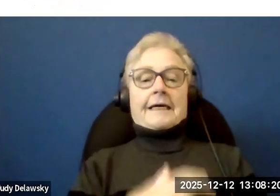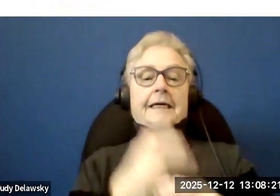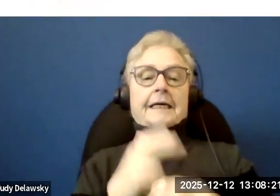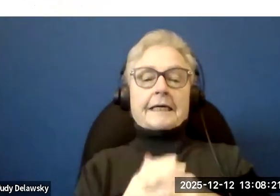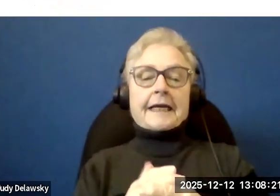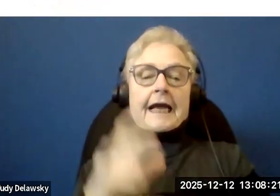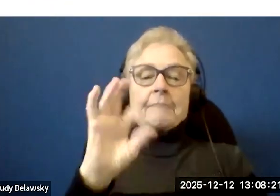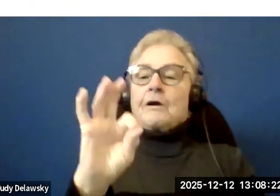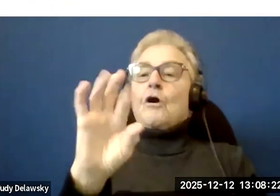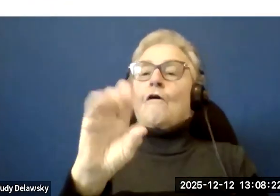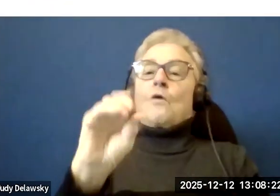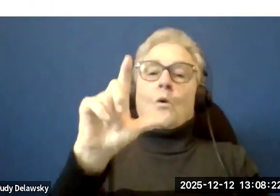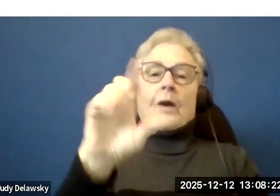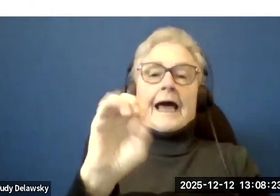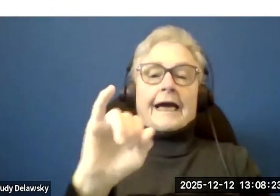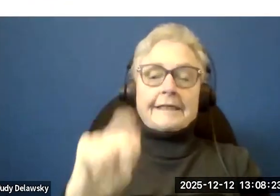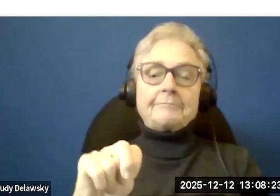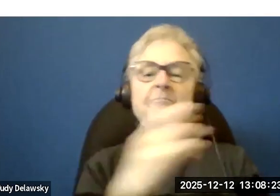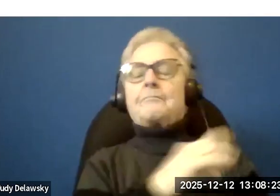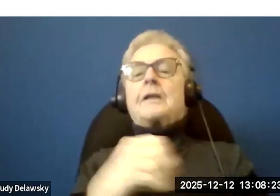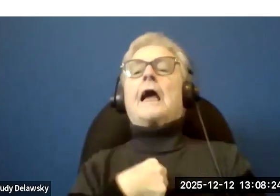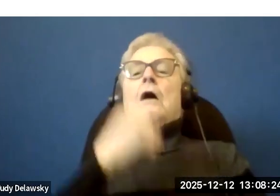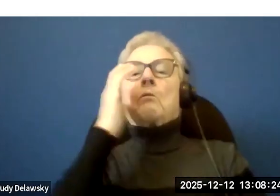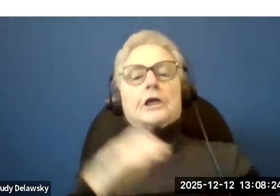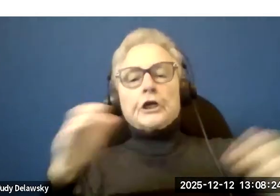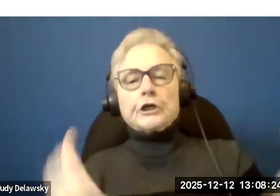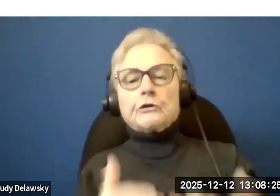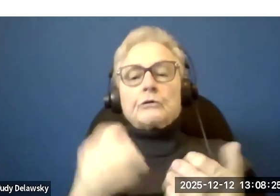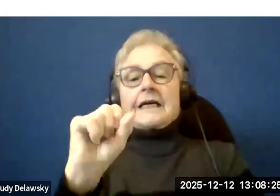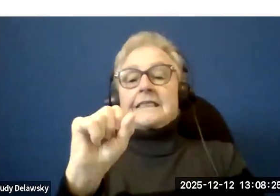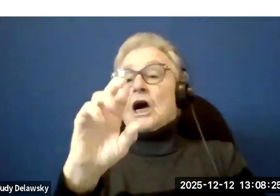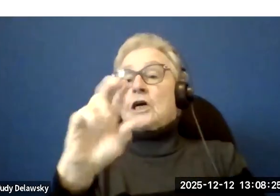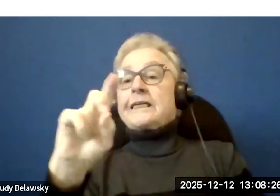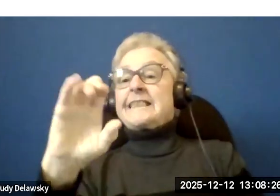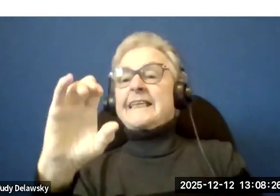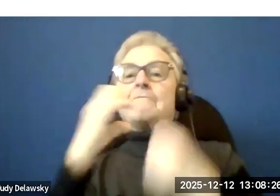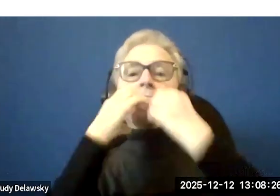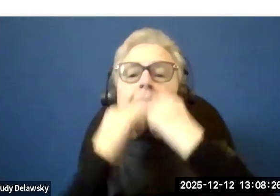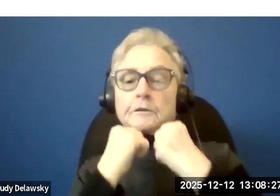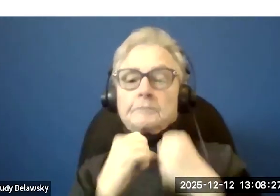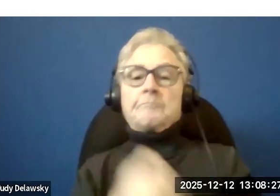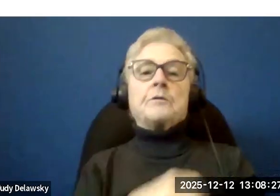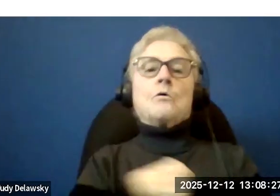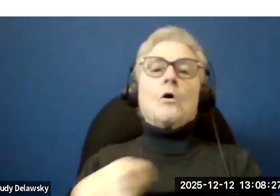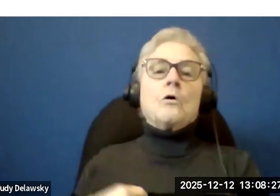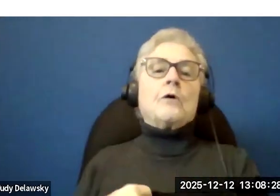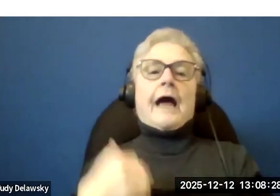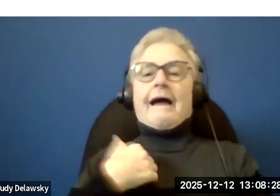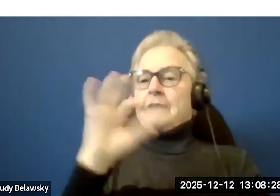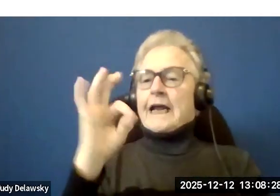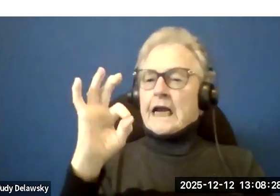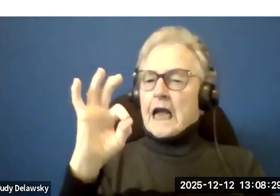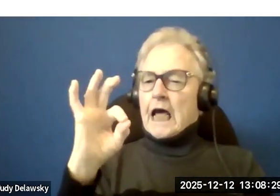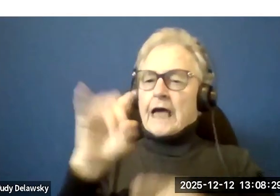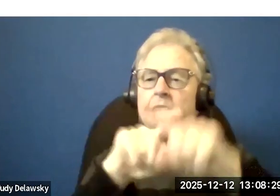the SRDC research team, and I will be introducing our values. We ground our work in 9 core values that shape